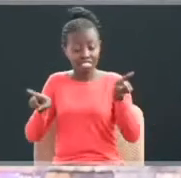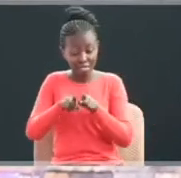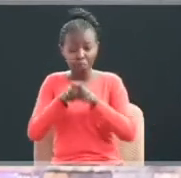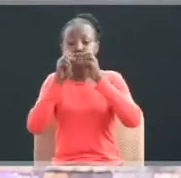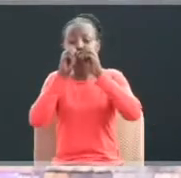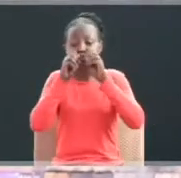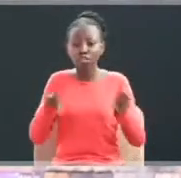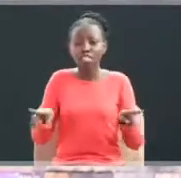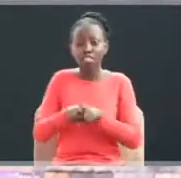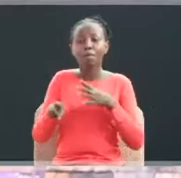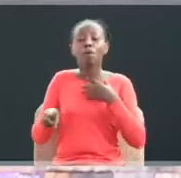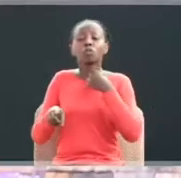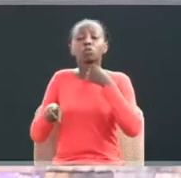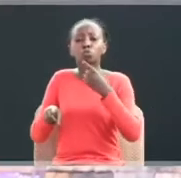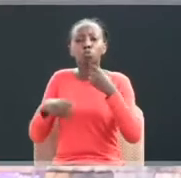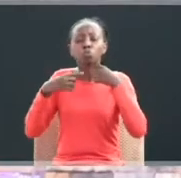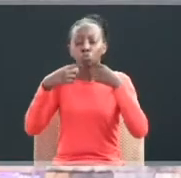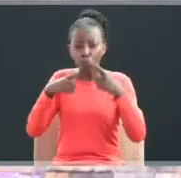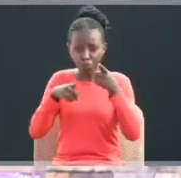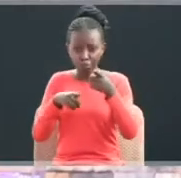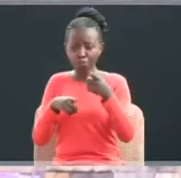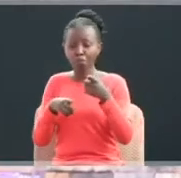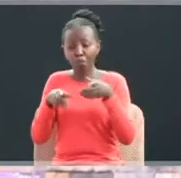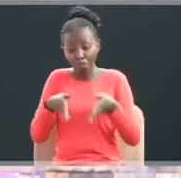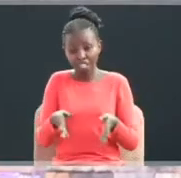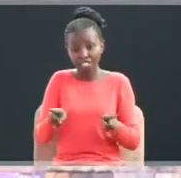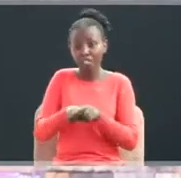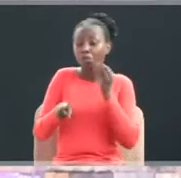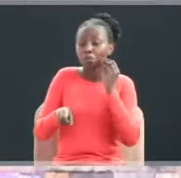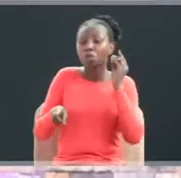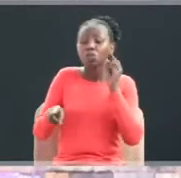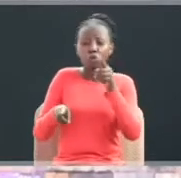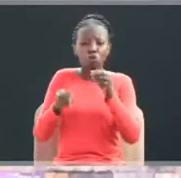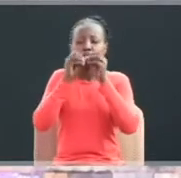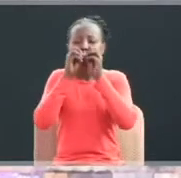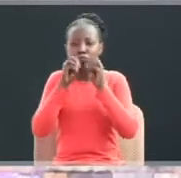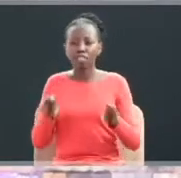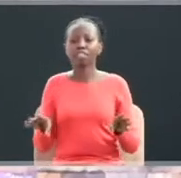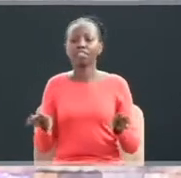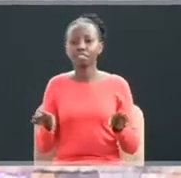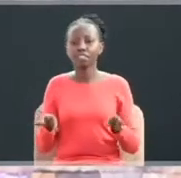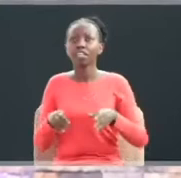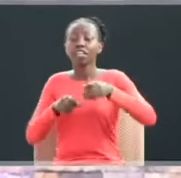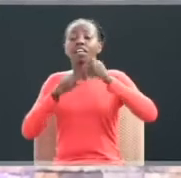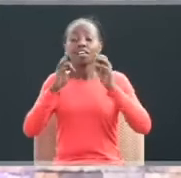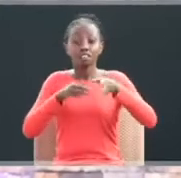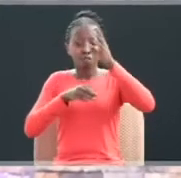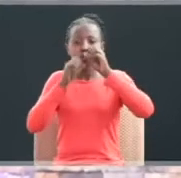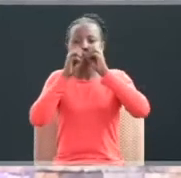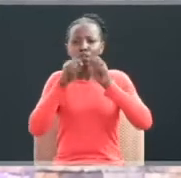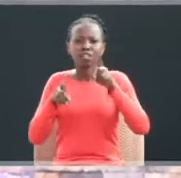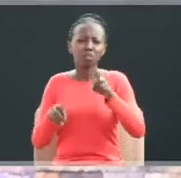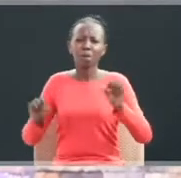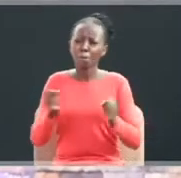And I want to speak to someone listening to us here or at home that you are blessed. And I tell you, if God has blessed you, nobody